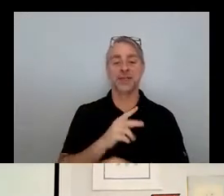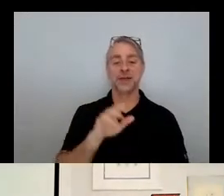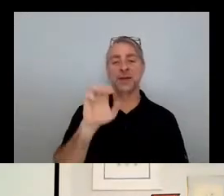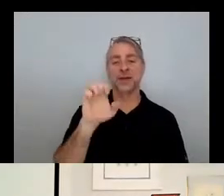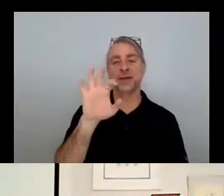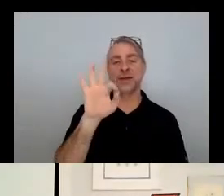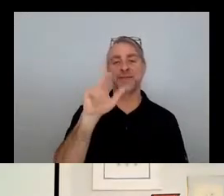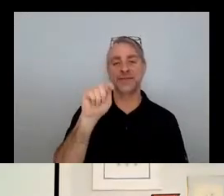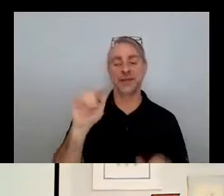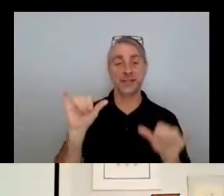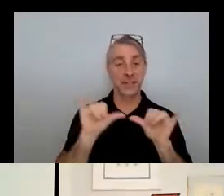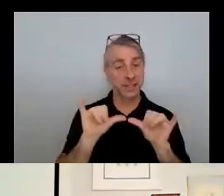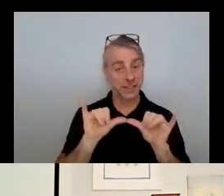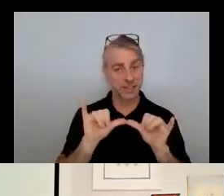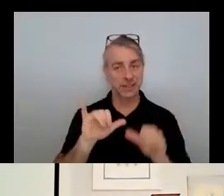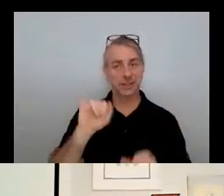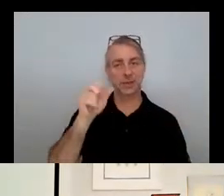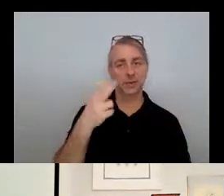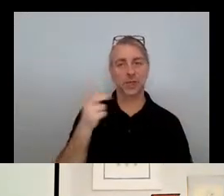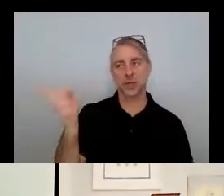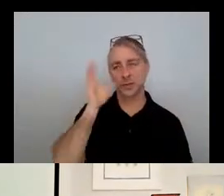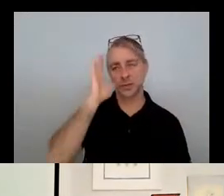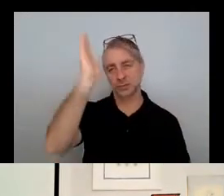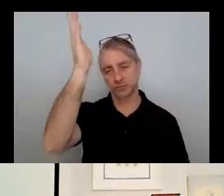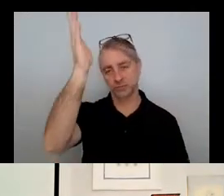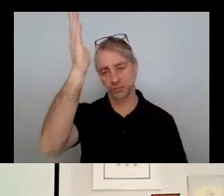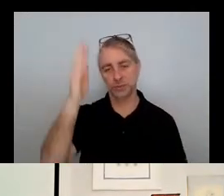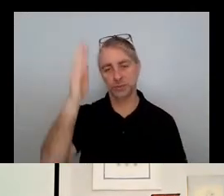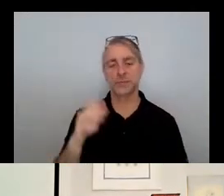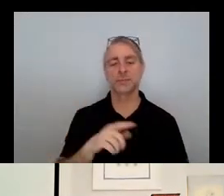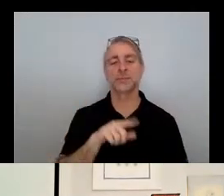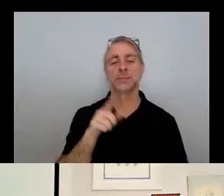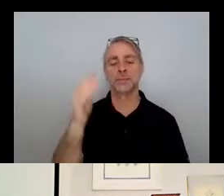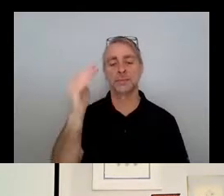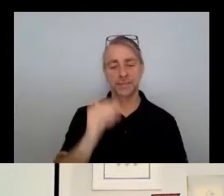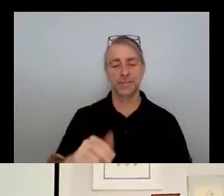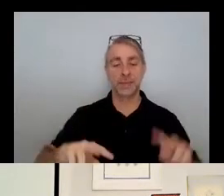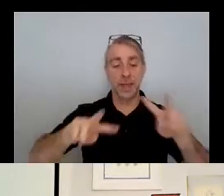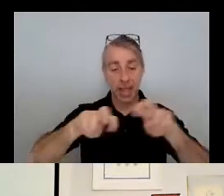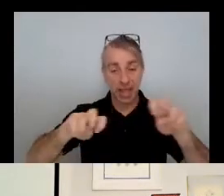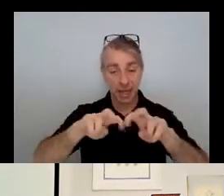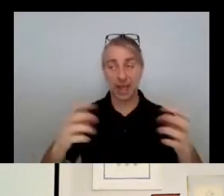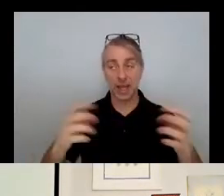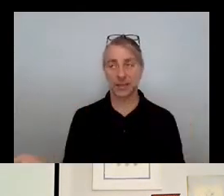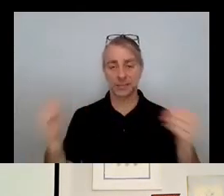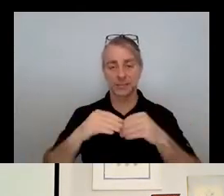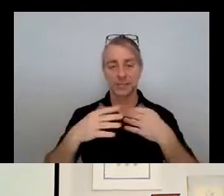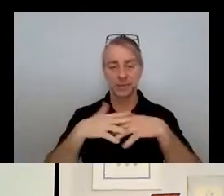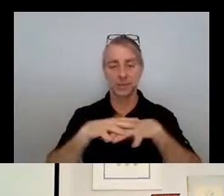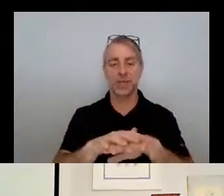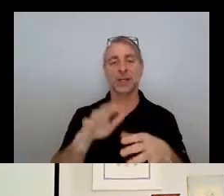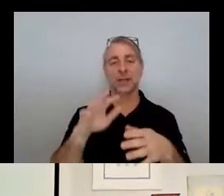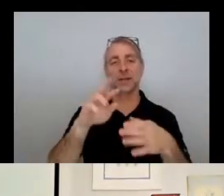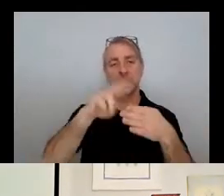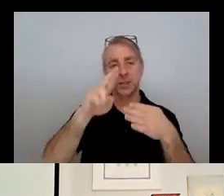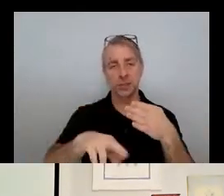about, and then analyzing and integrating those outcomes of studies, which Ryan will talk about. And we won't talk